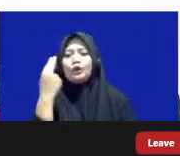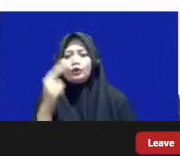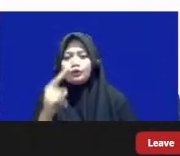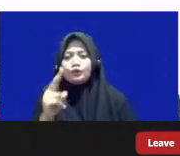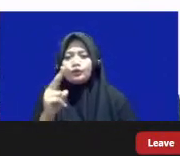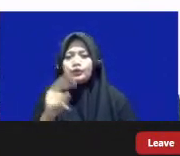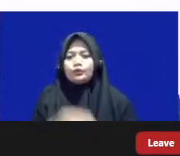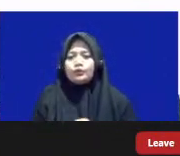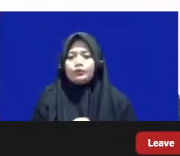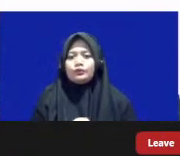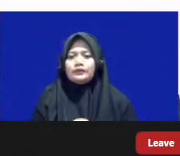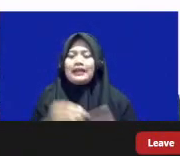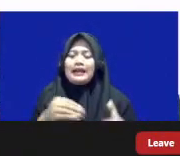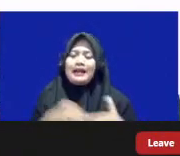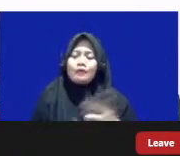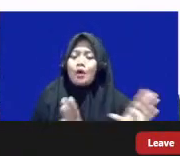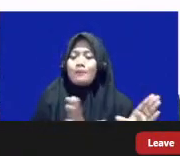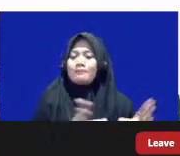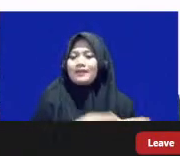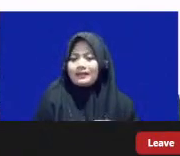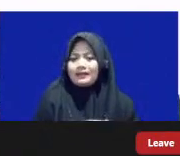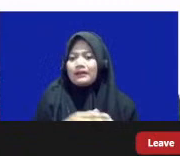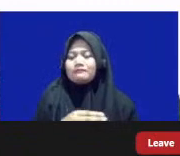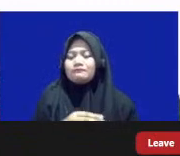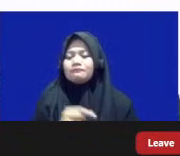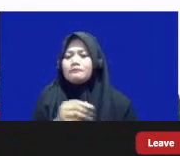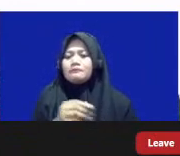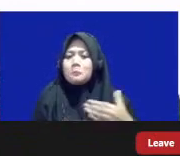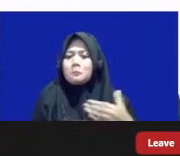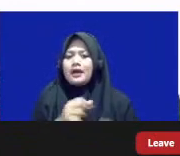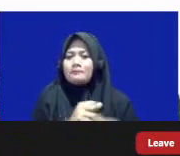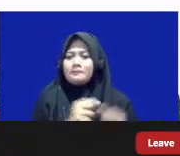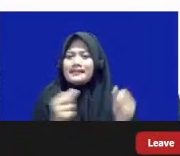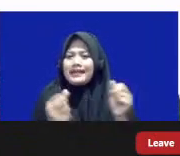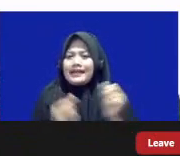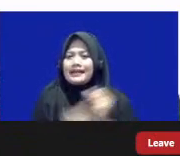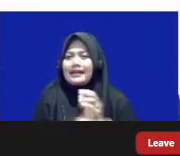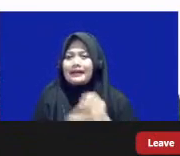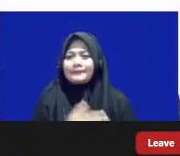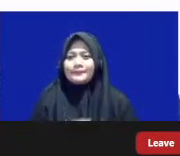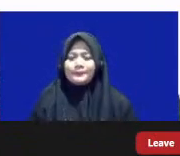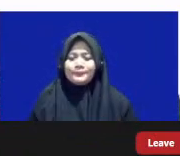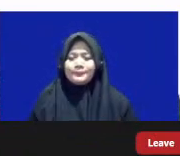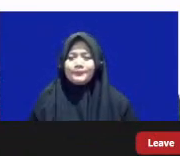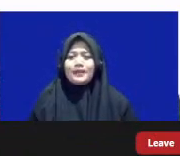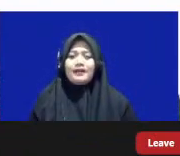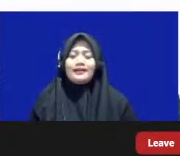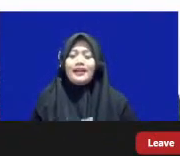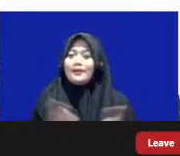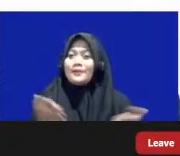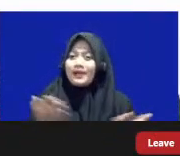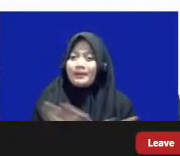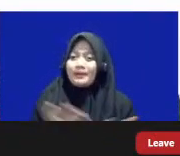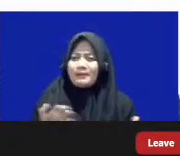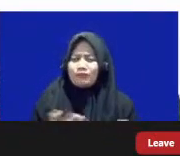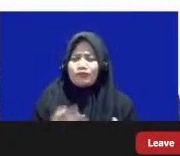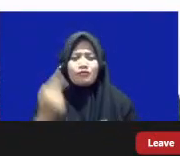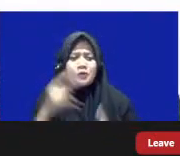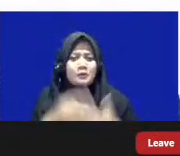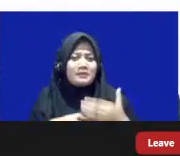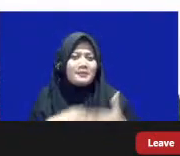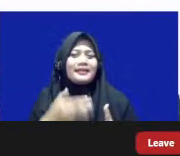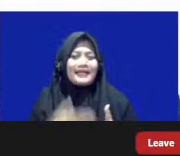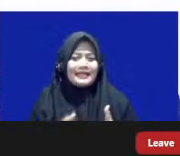disaster management committee, whatever they implement in the field level, based on this SOD, the role